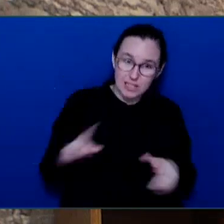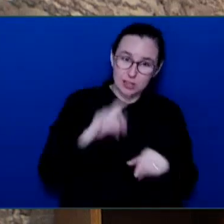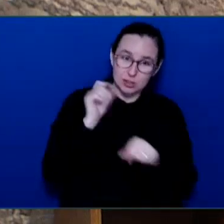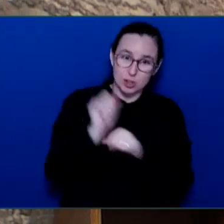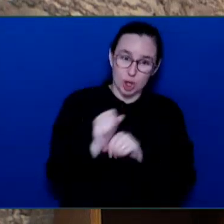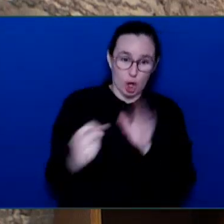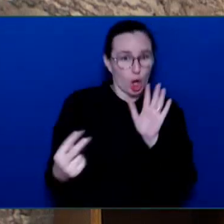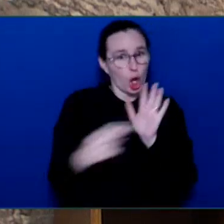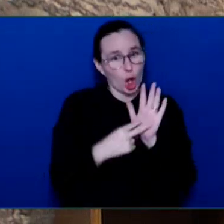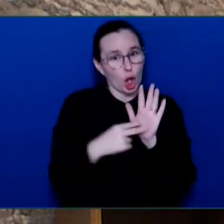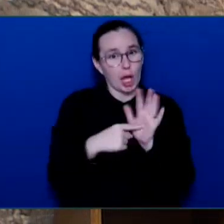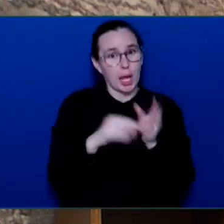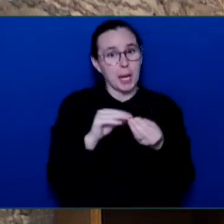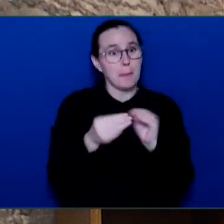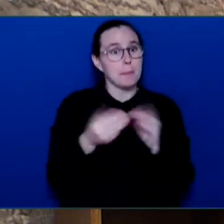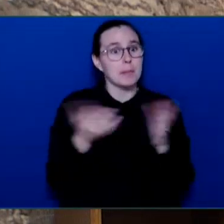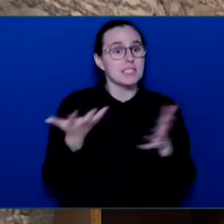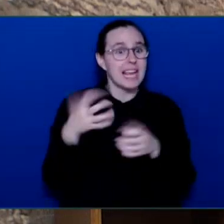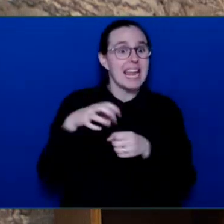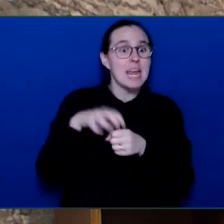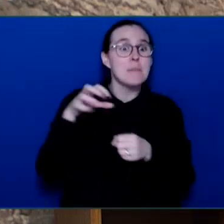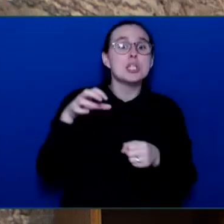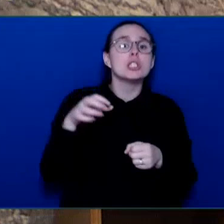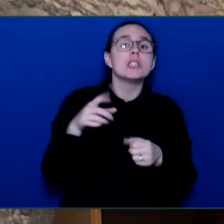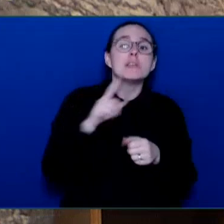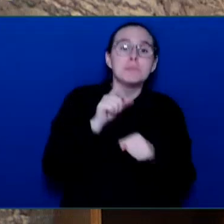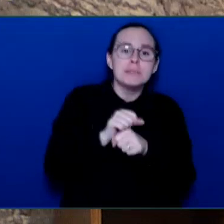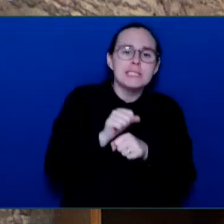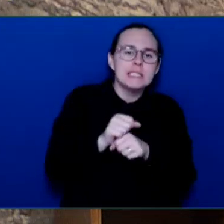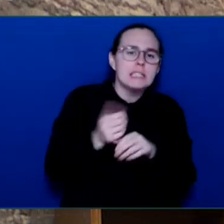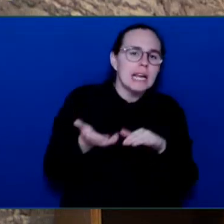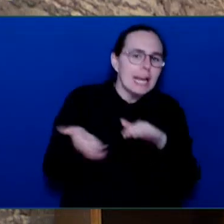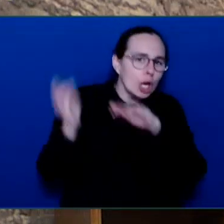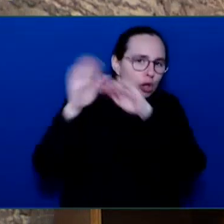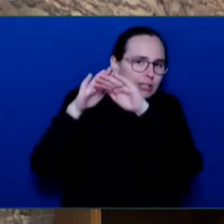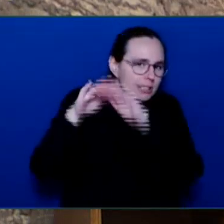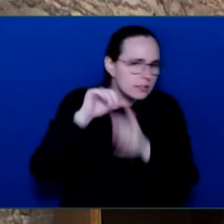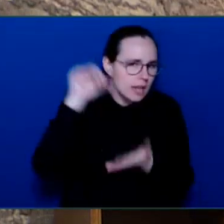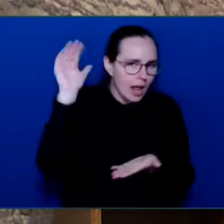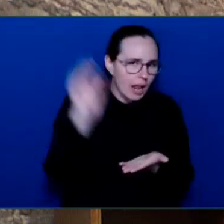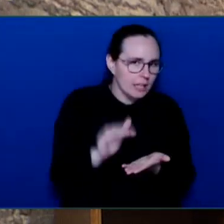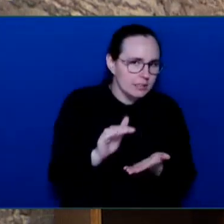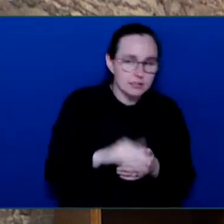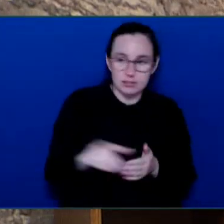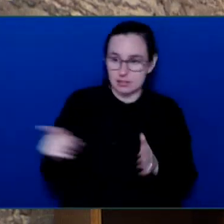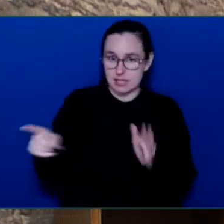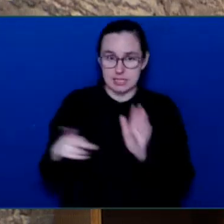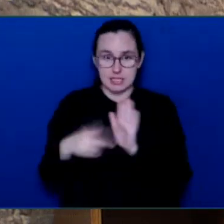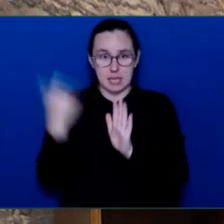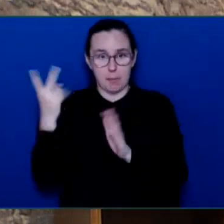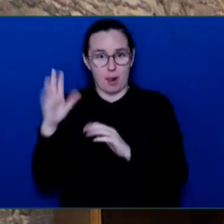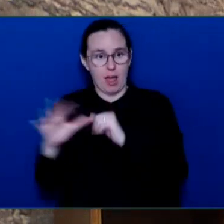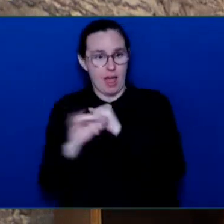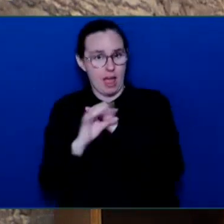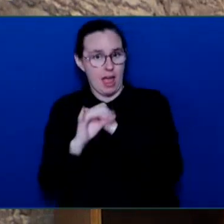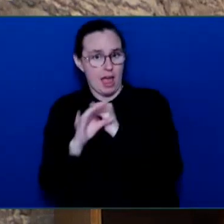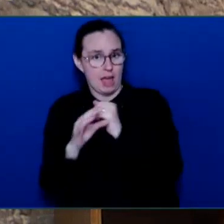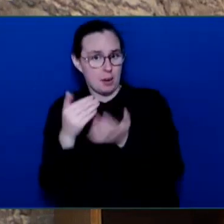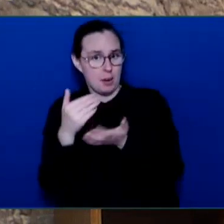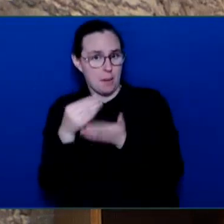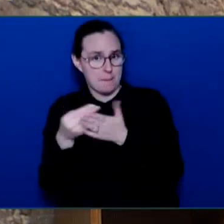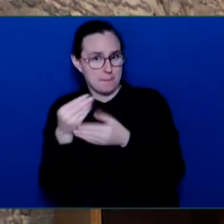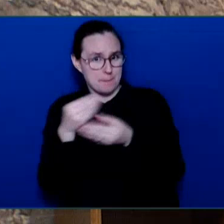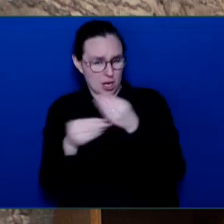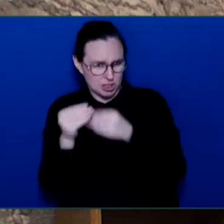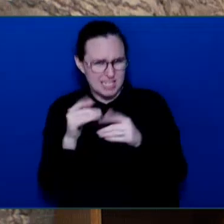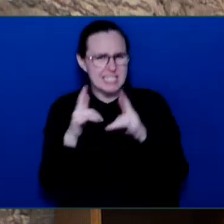taxpayer-funded propaganda budget, NDP insiders are lining their pockets through the Cost BC campaign. Let's talk about